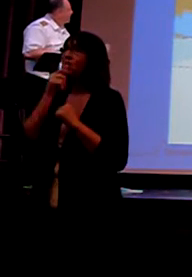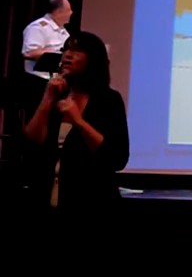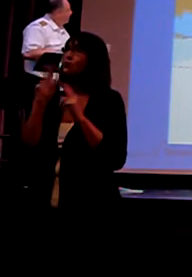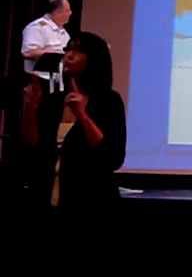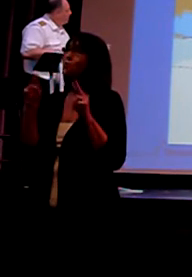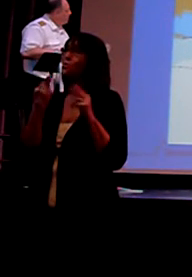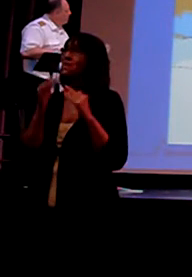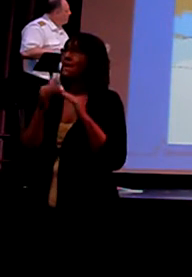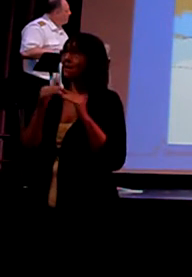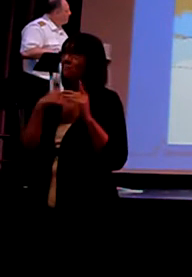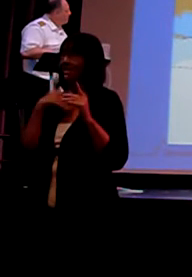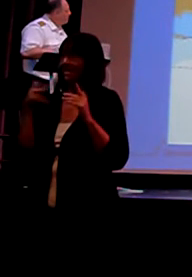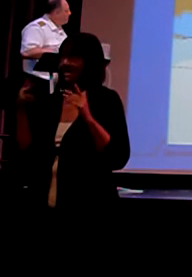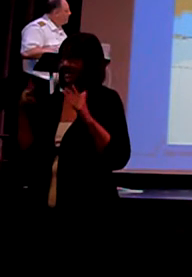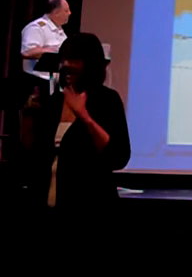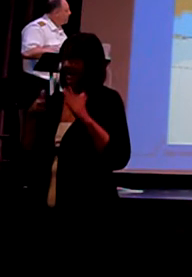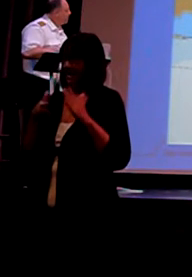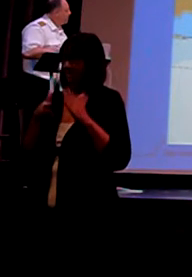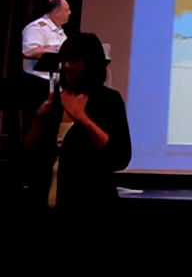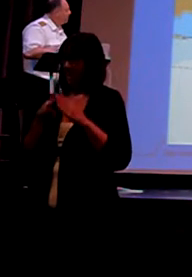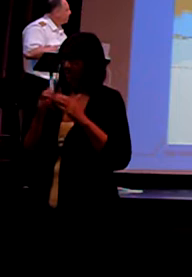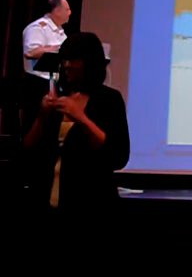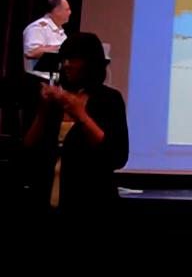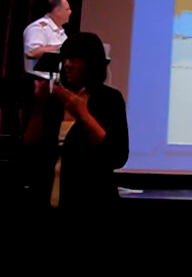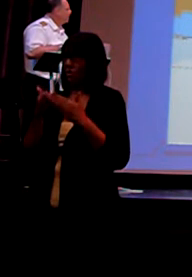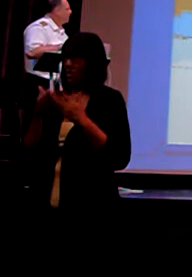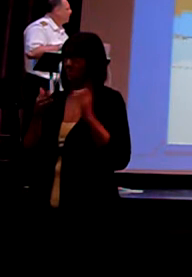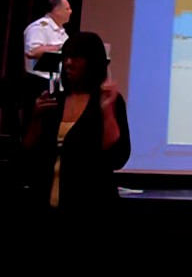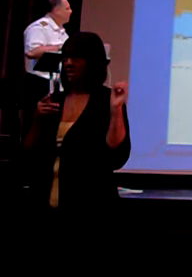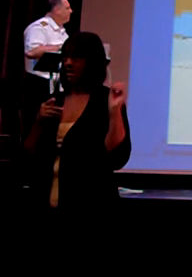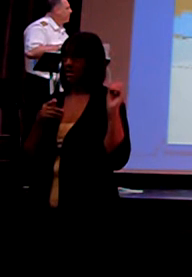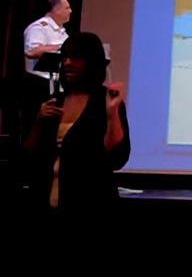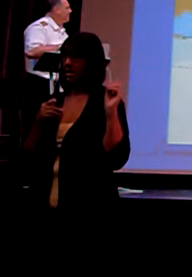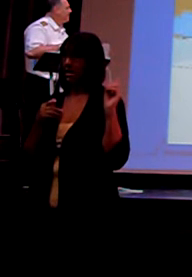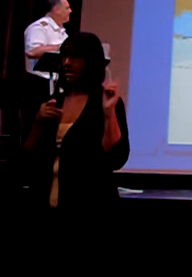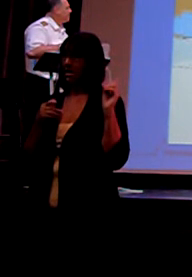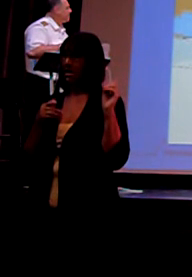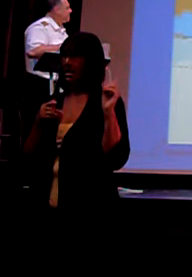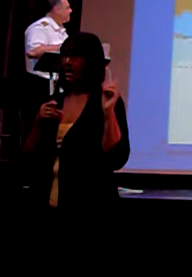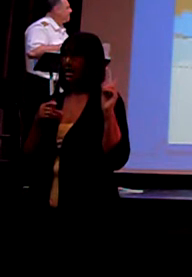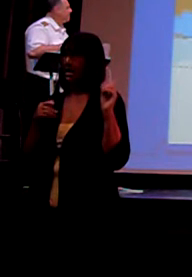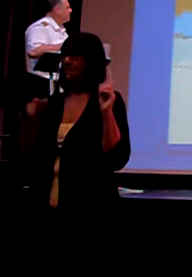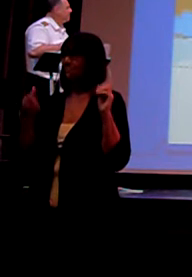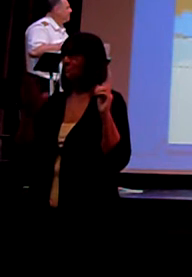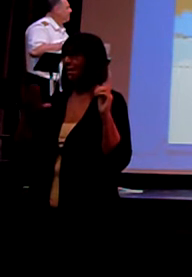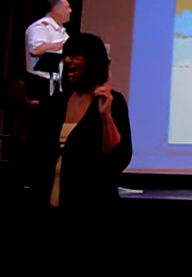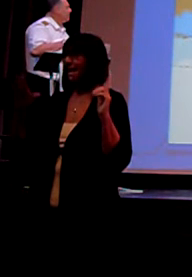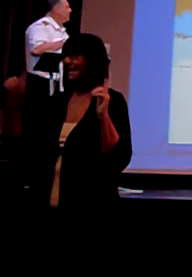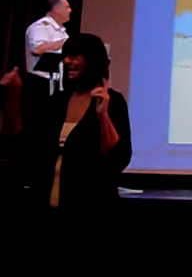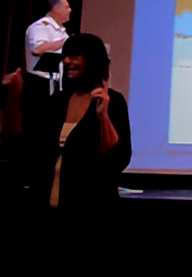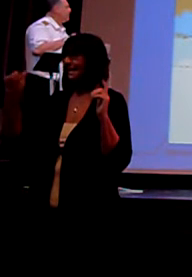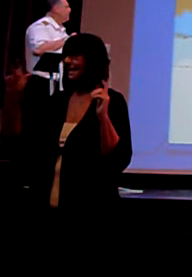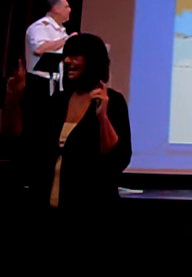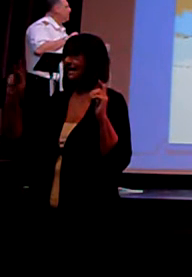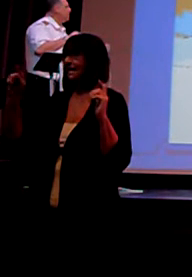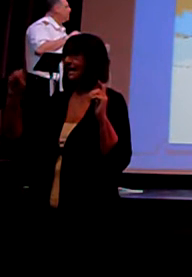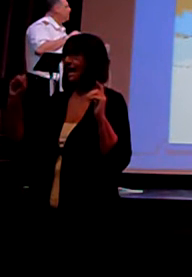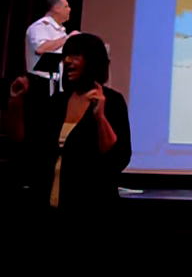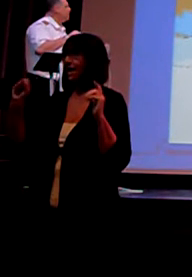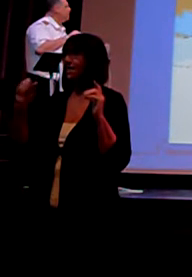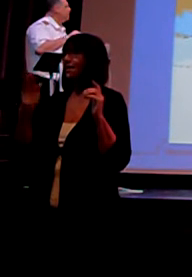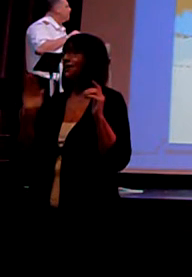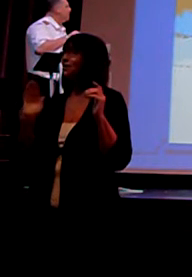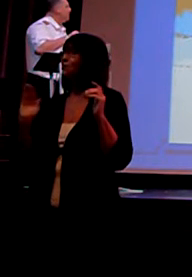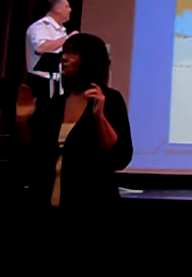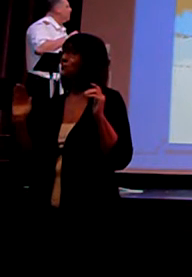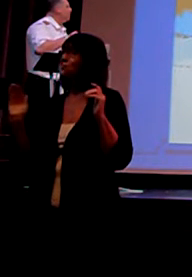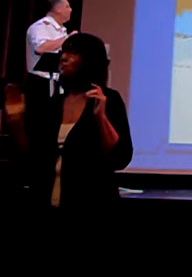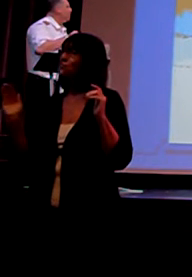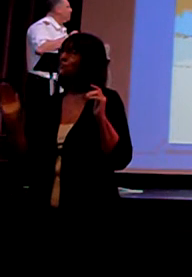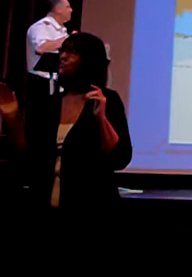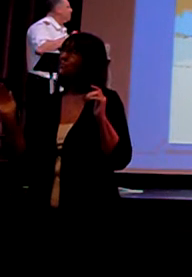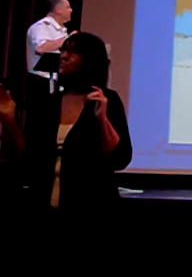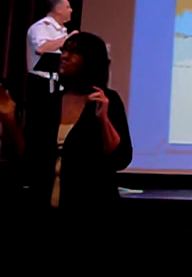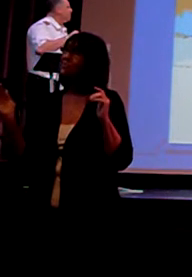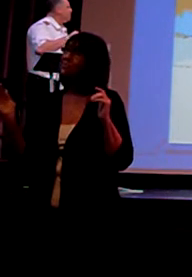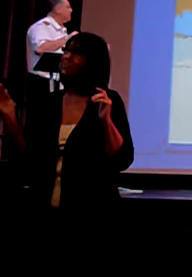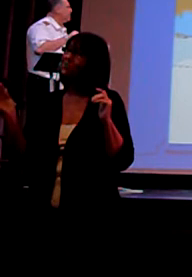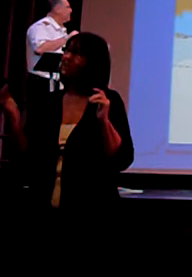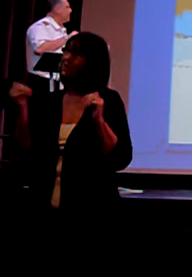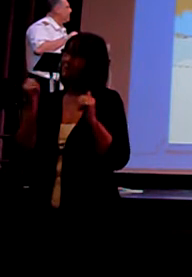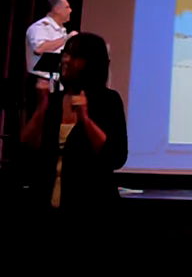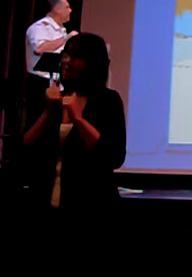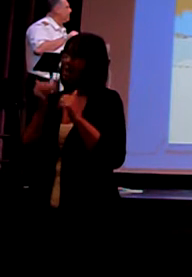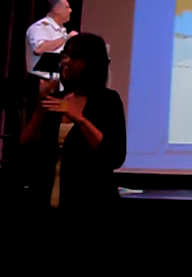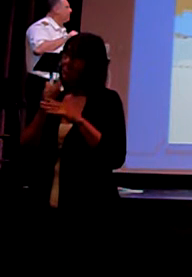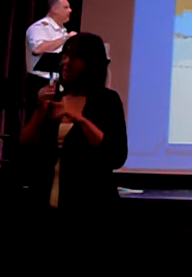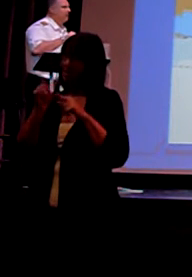This is how we come in with the ship. About 10 knots here, making a big turn. And when we pass